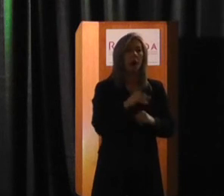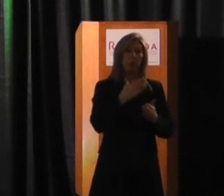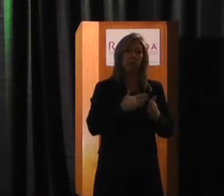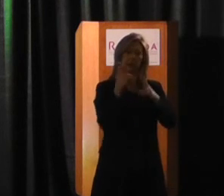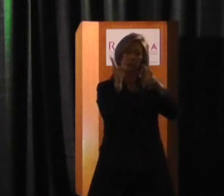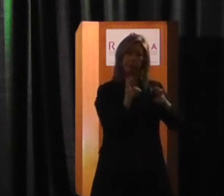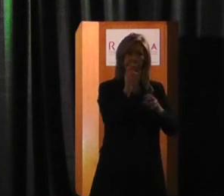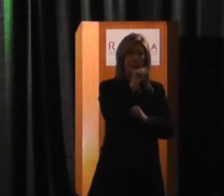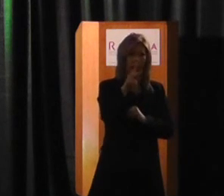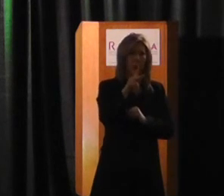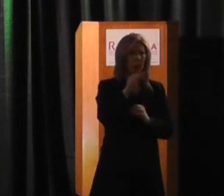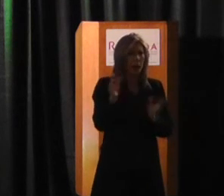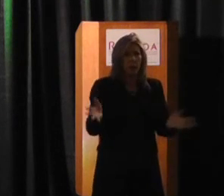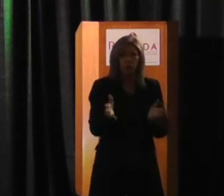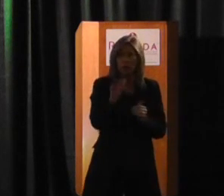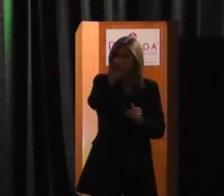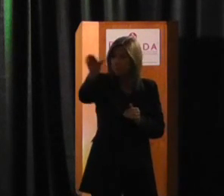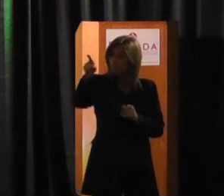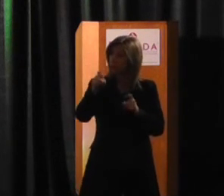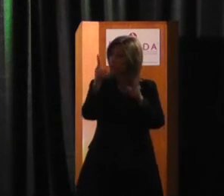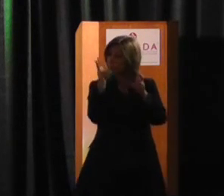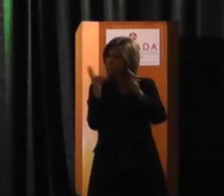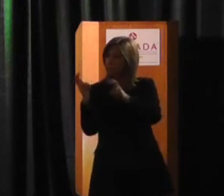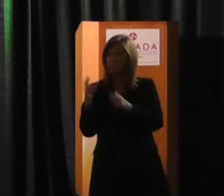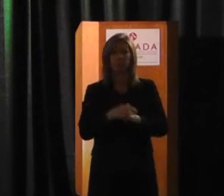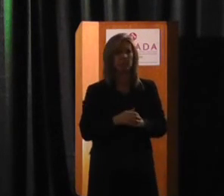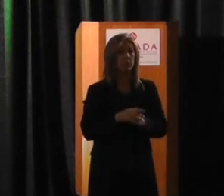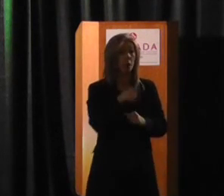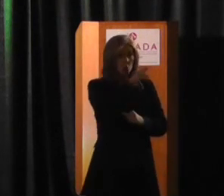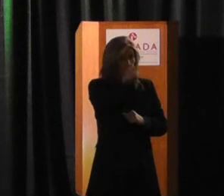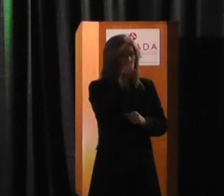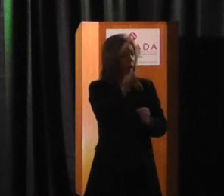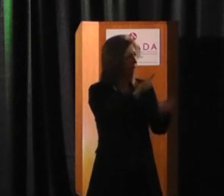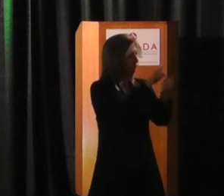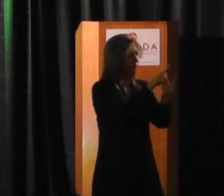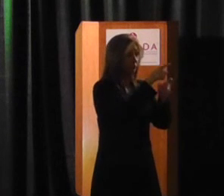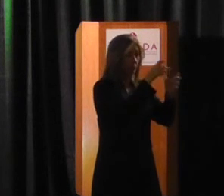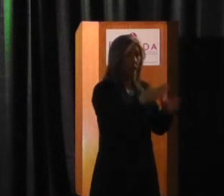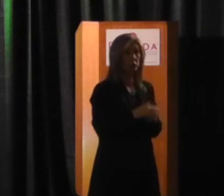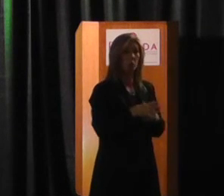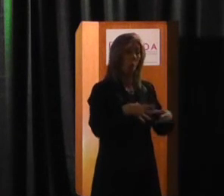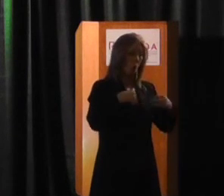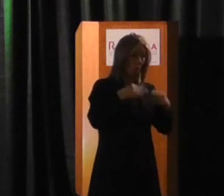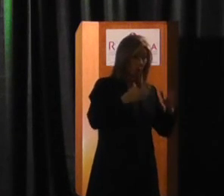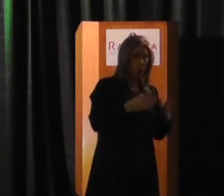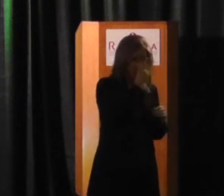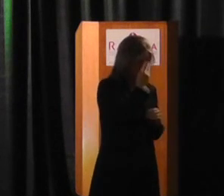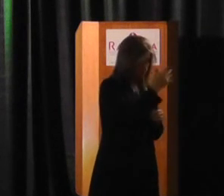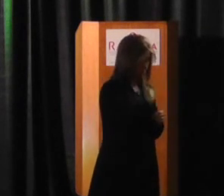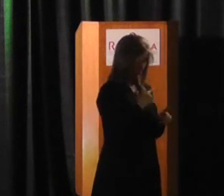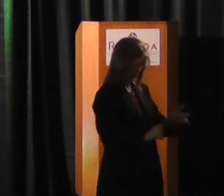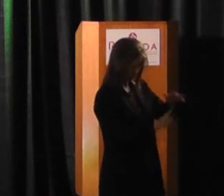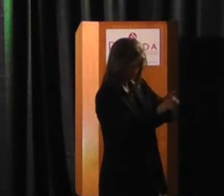the same. And take the time to mention to a manager or owner that you supported their business because they hire inclusively. Because only then